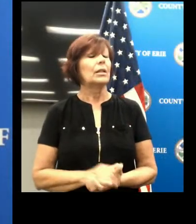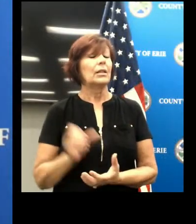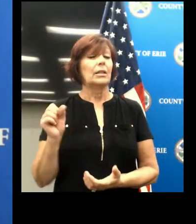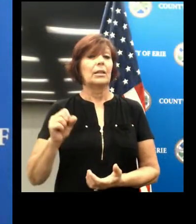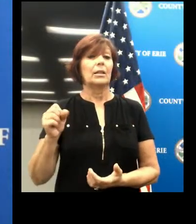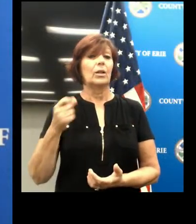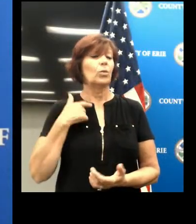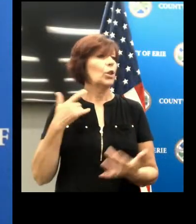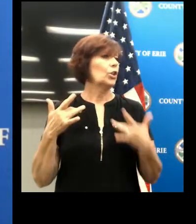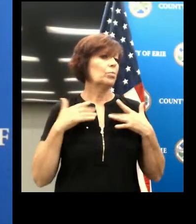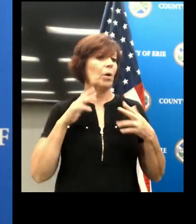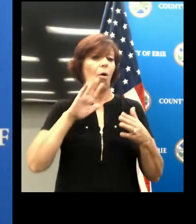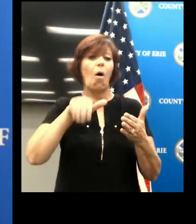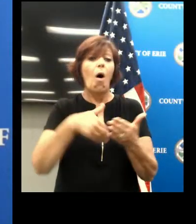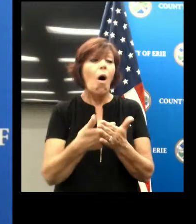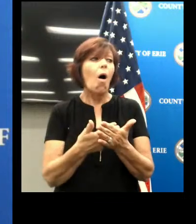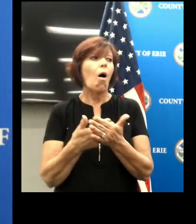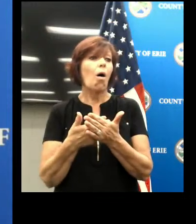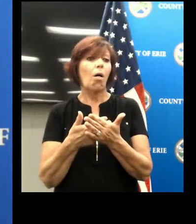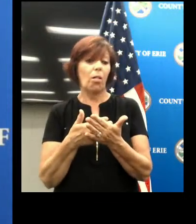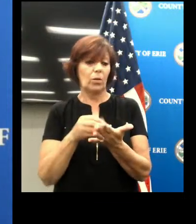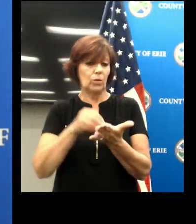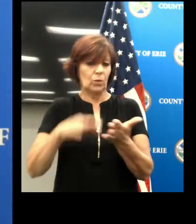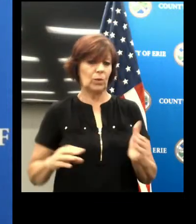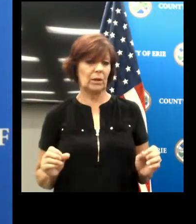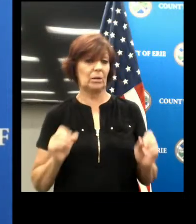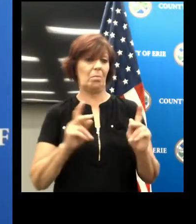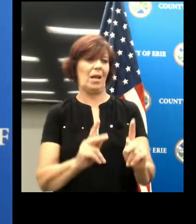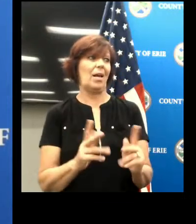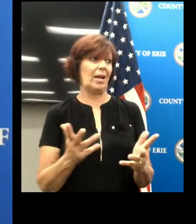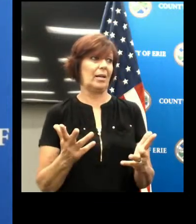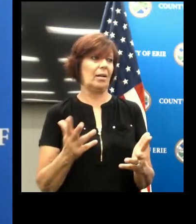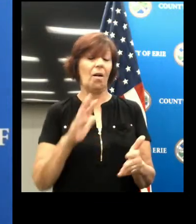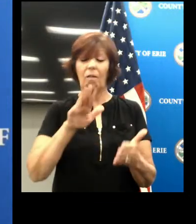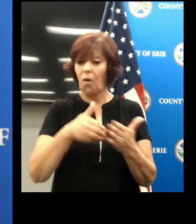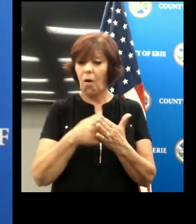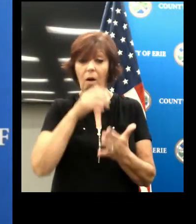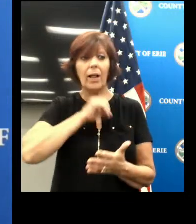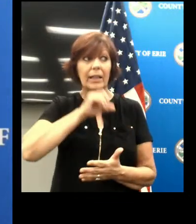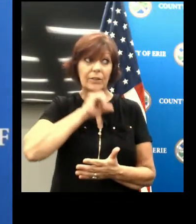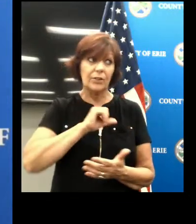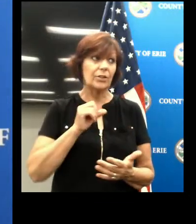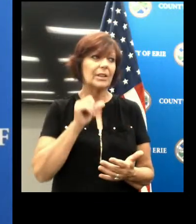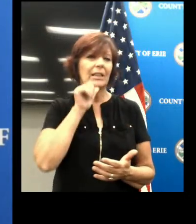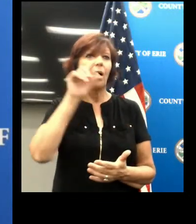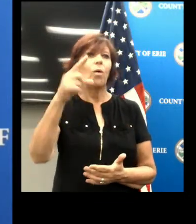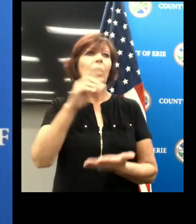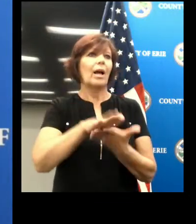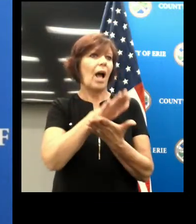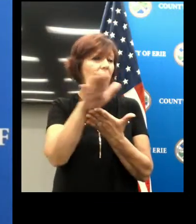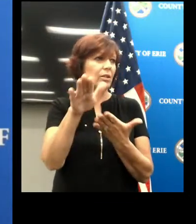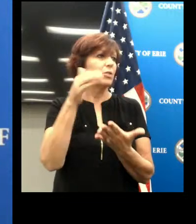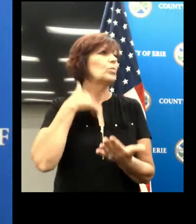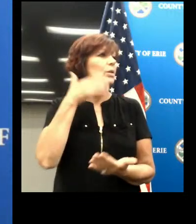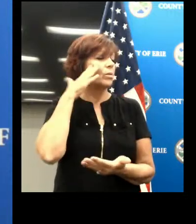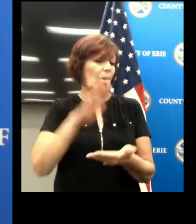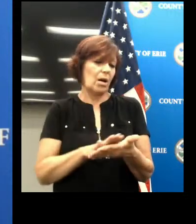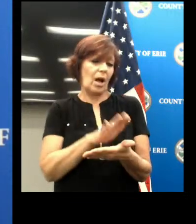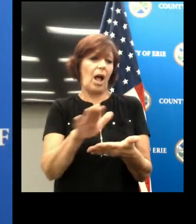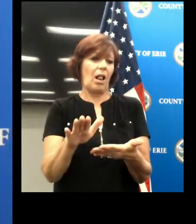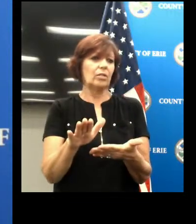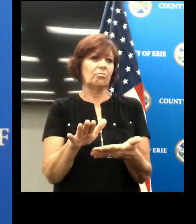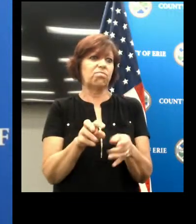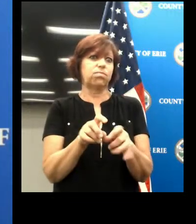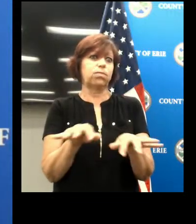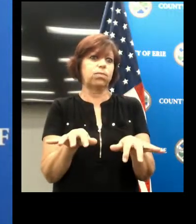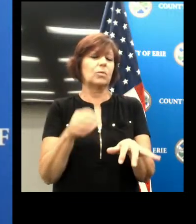about all returning schools with regards to students coming back, all ages, not just colleges. We know colleges are a flashpoint, and we're